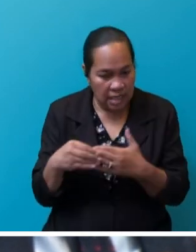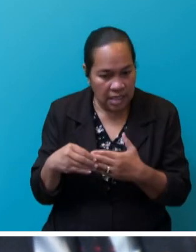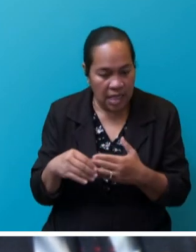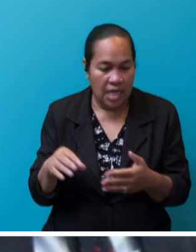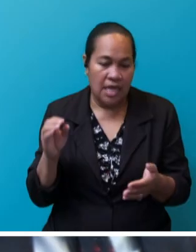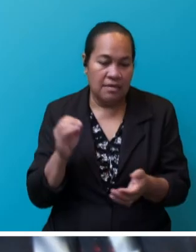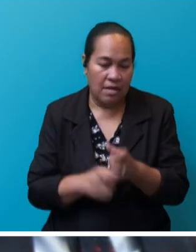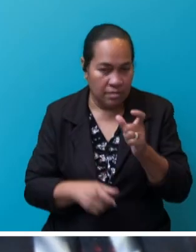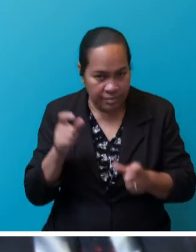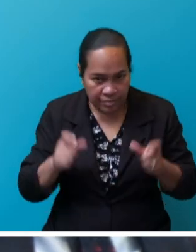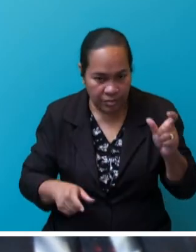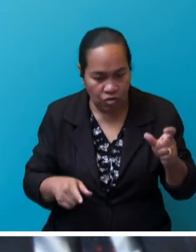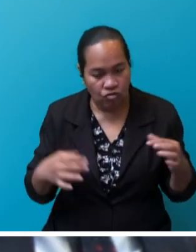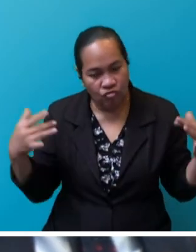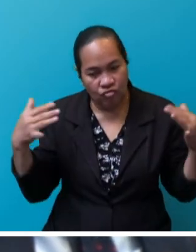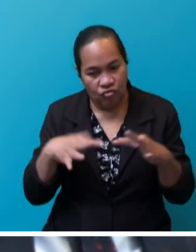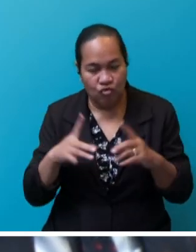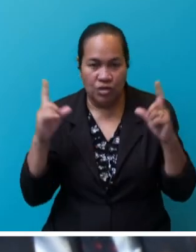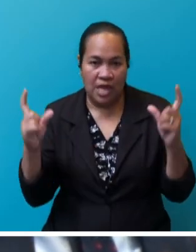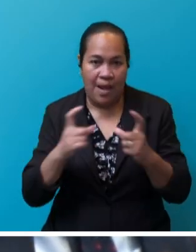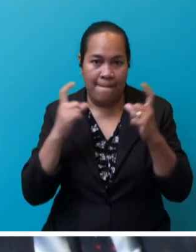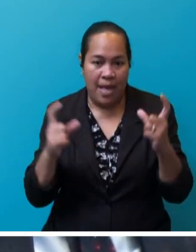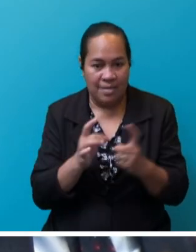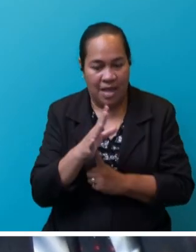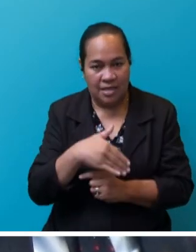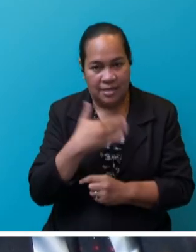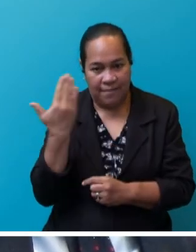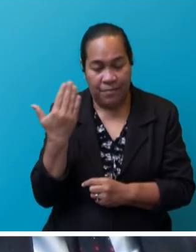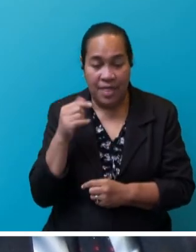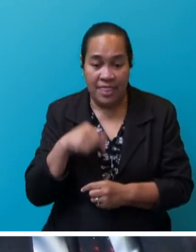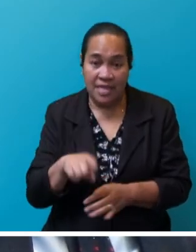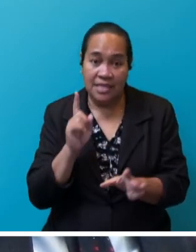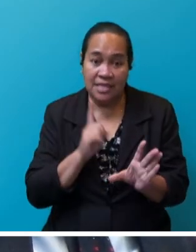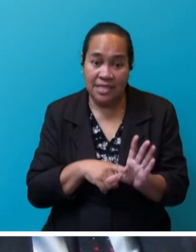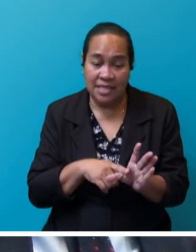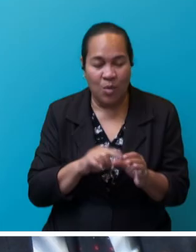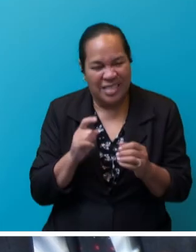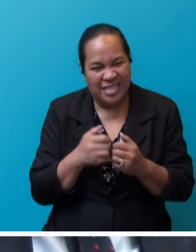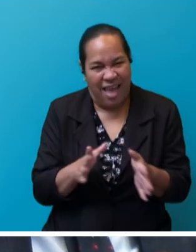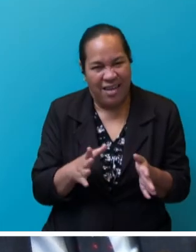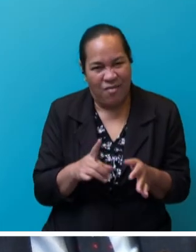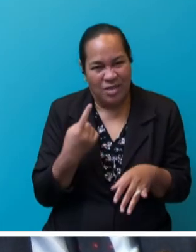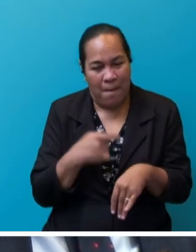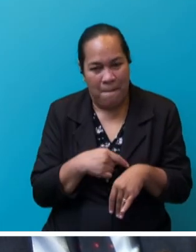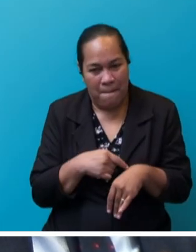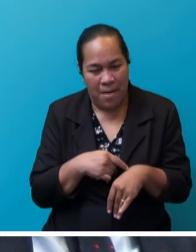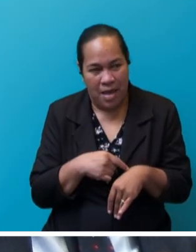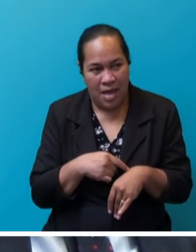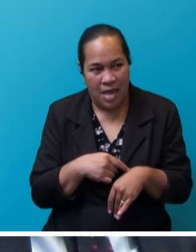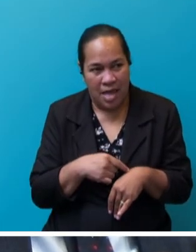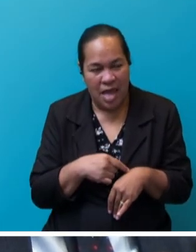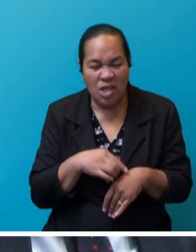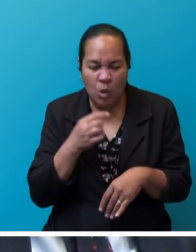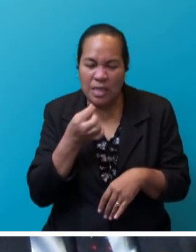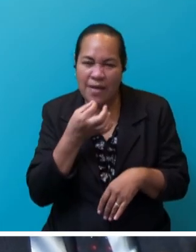for coming together to commemorate this special day. This year we have just started, so it was in select